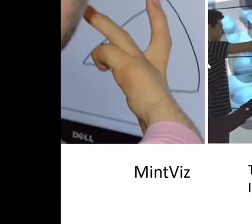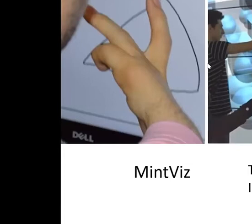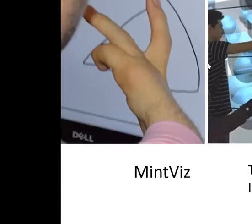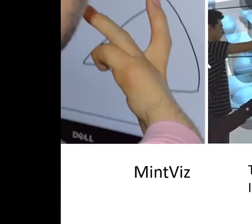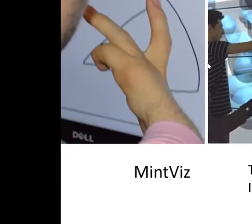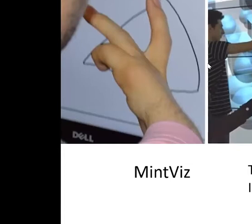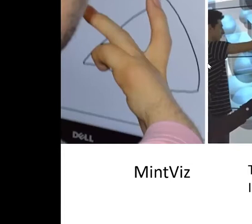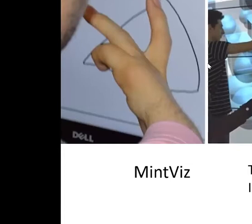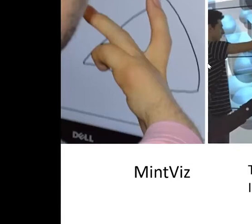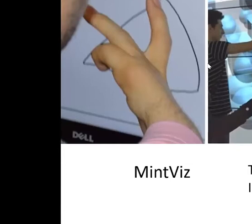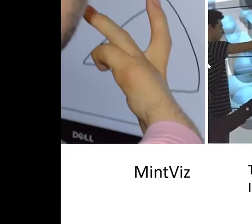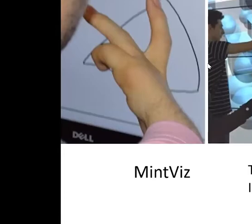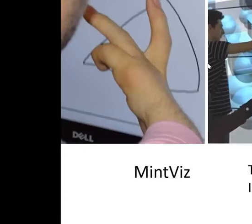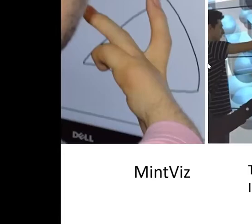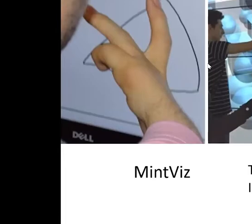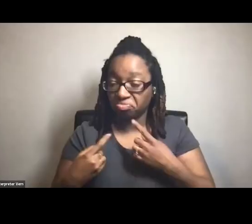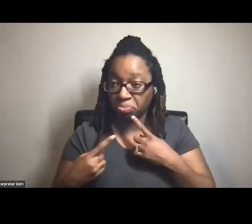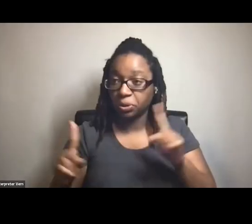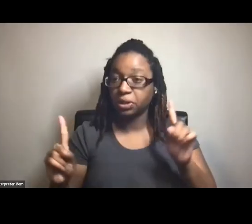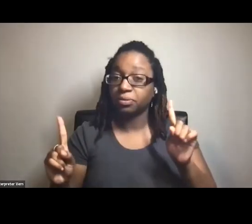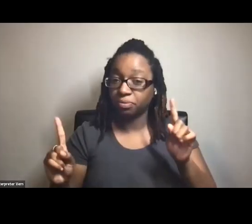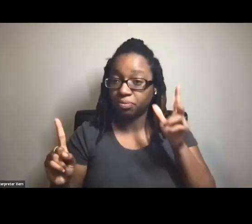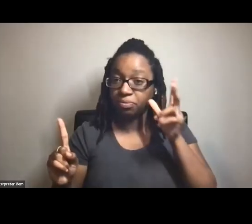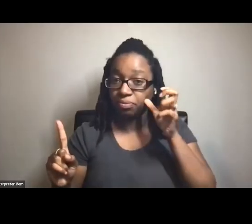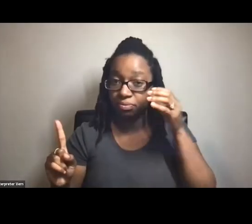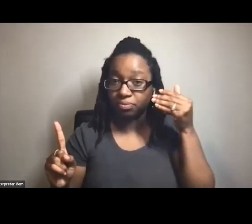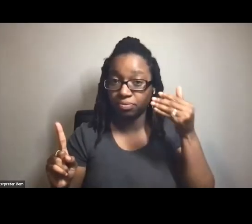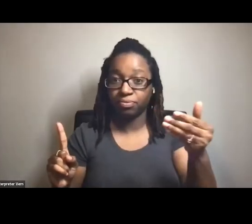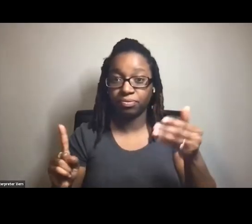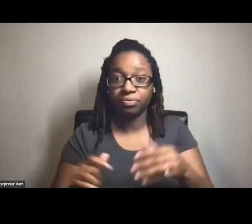Now we can hear you. Yeah, we can hear you now. Please continue.